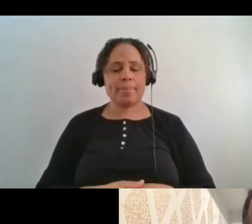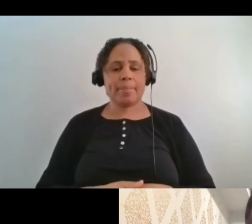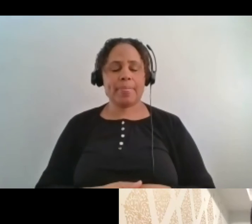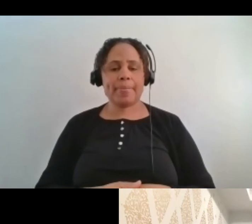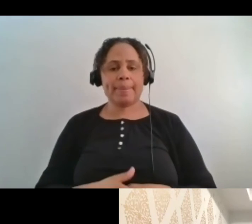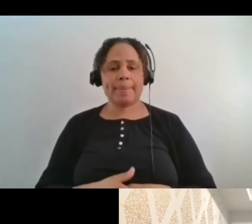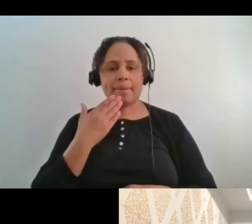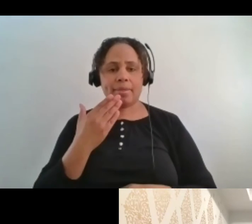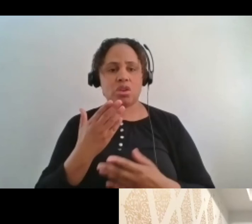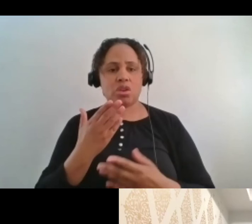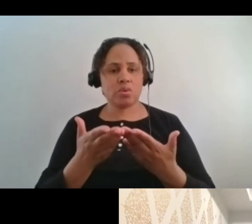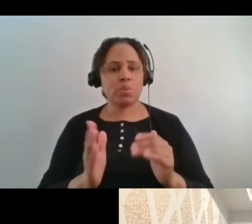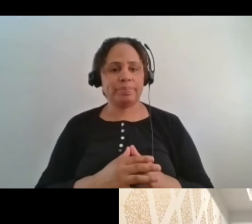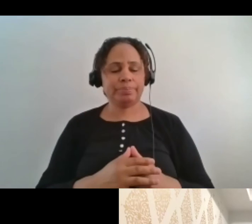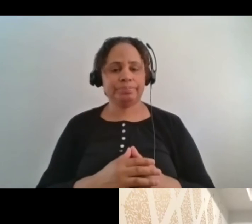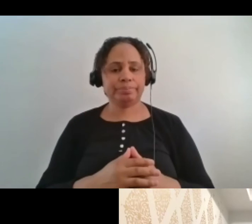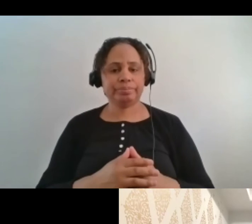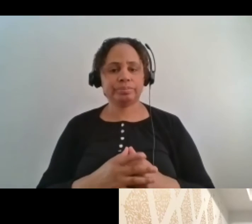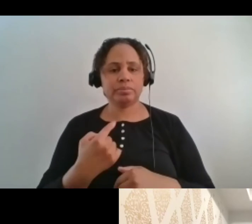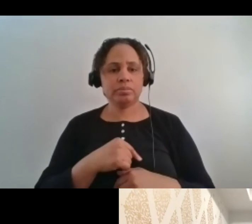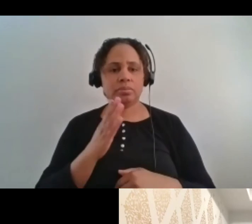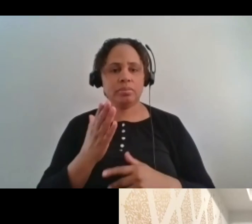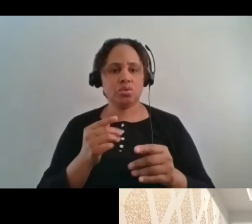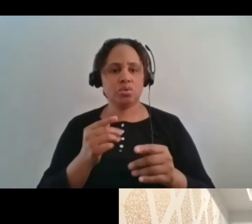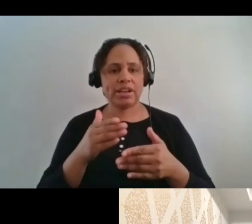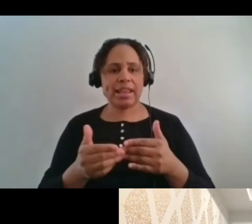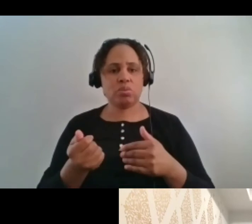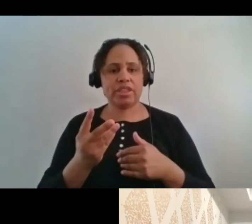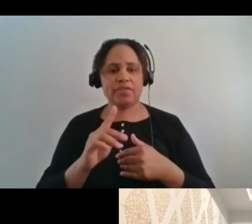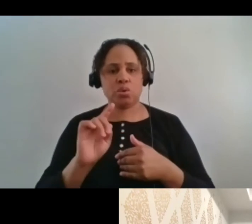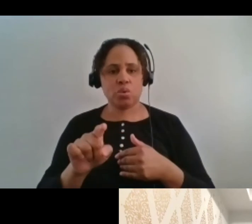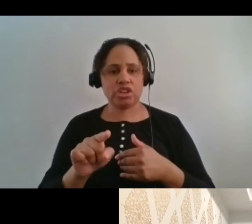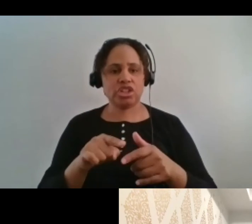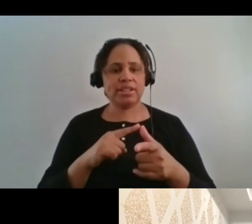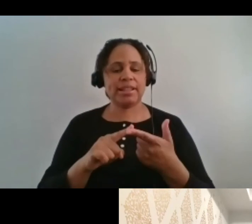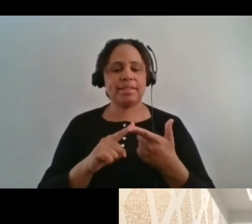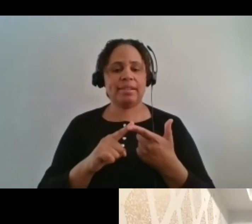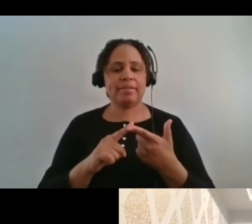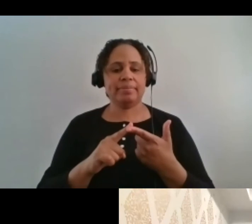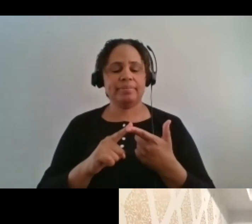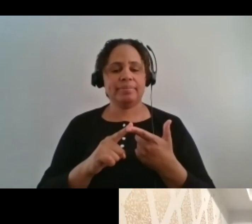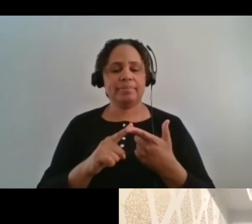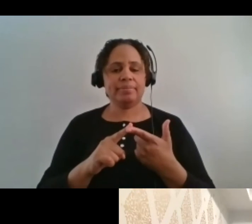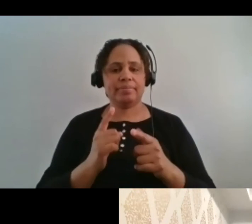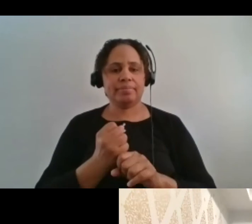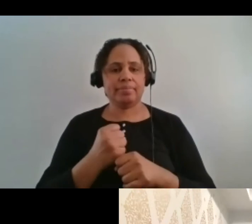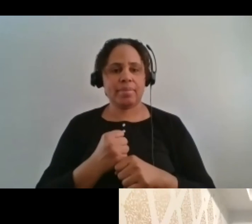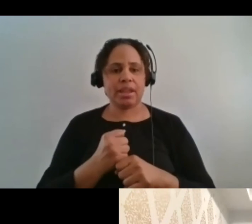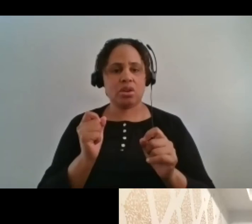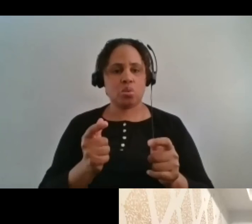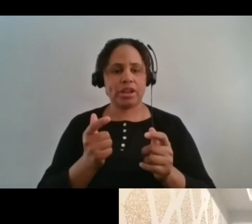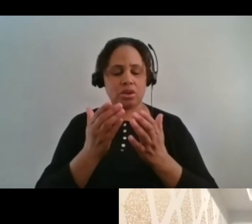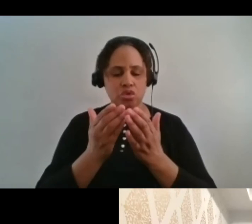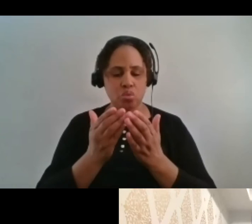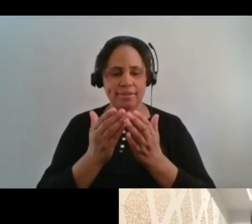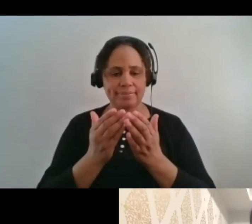everyone. We'll try to wrap up here with a few questions and then make a quick dua from Imam